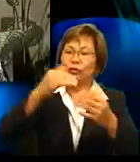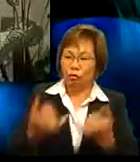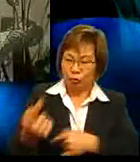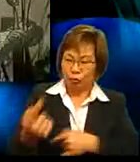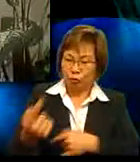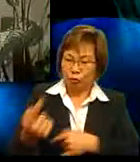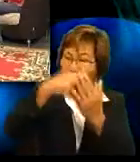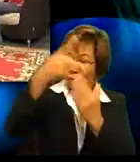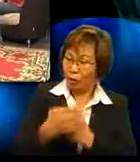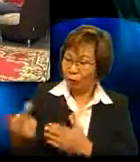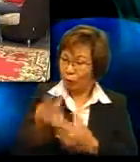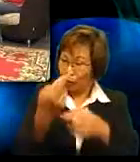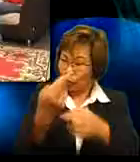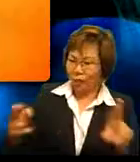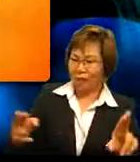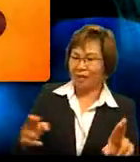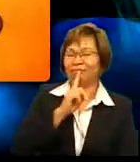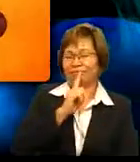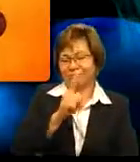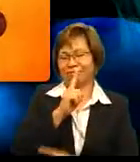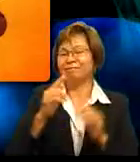are you both ready? Definitely.